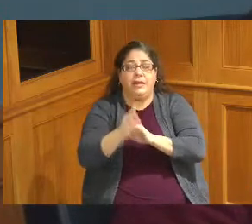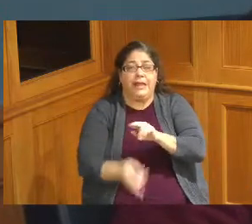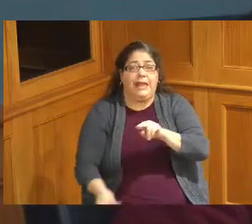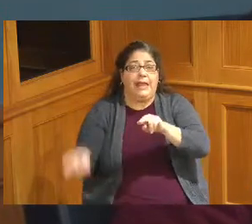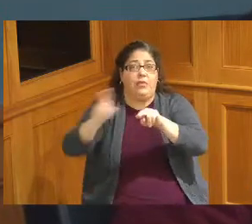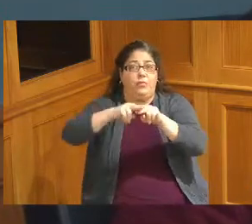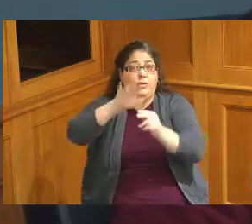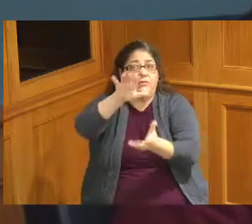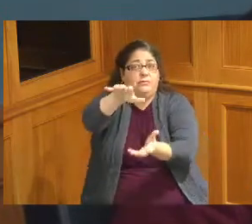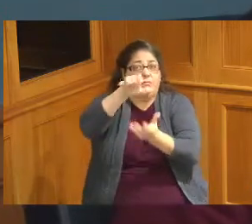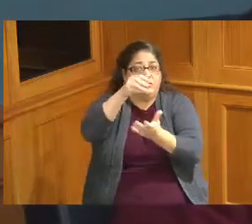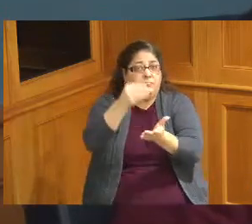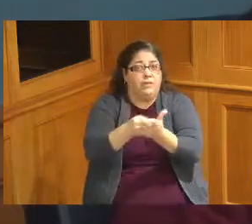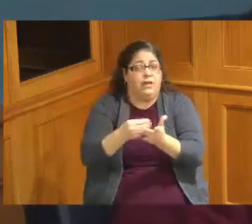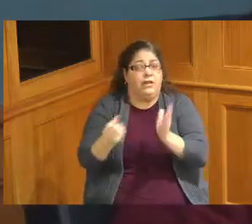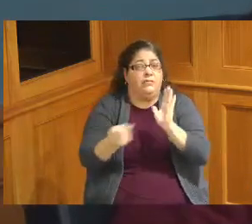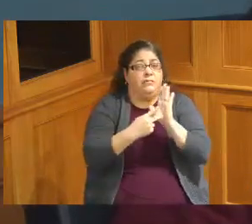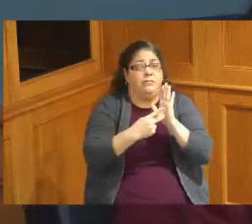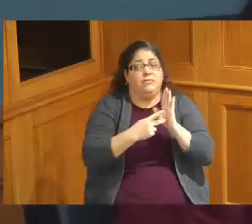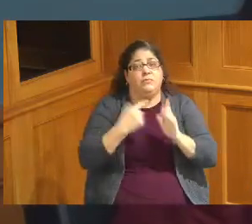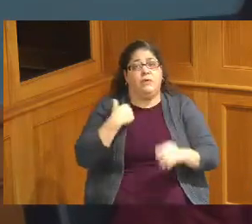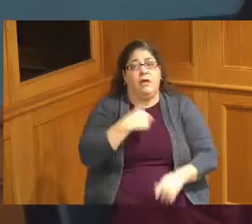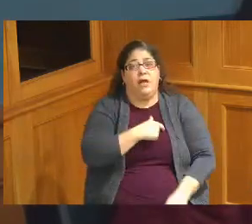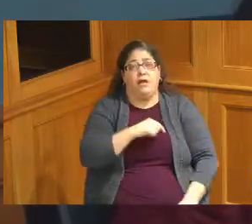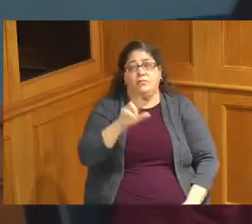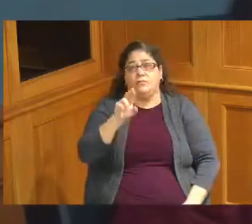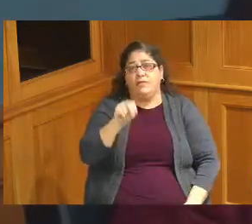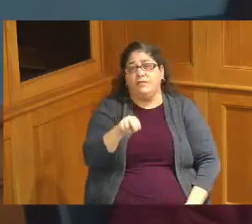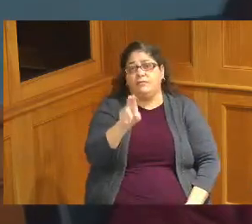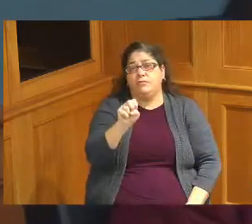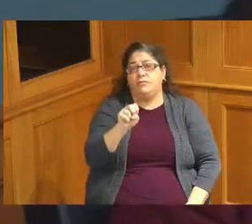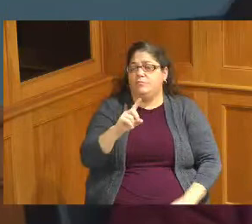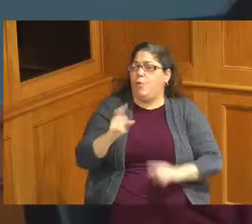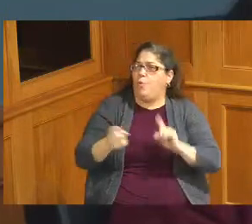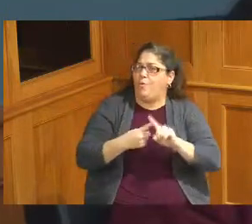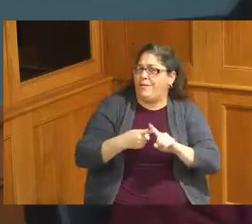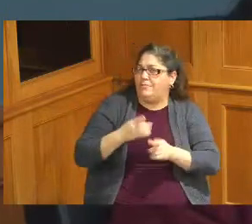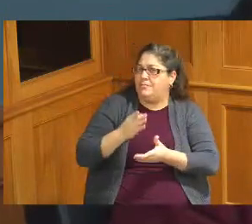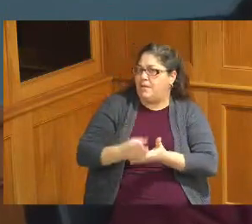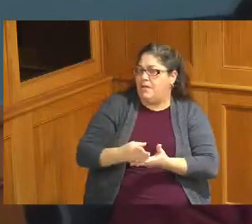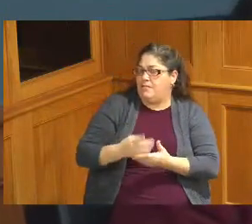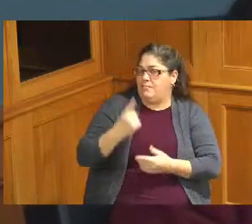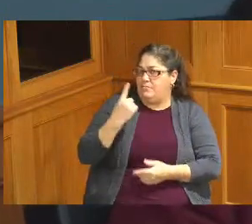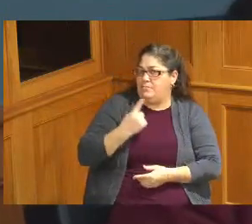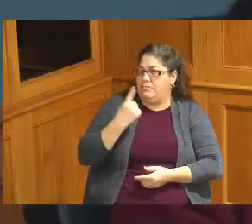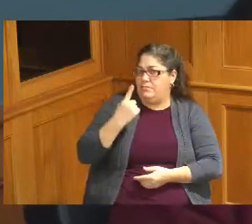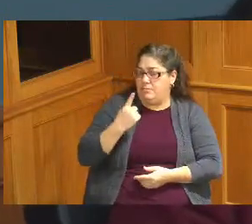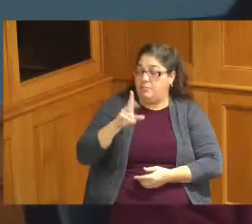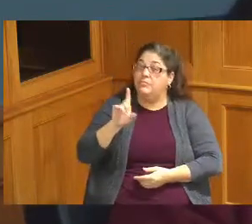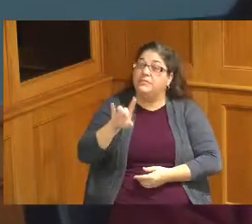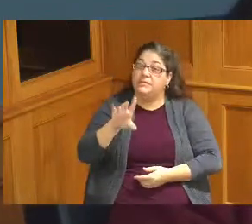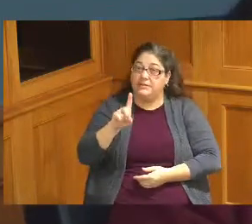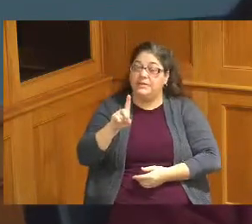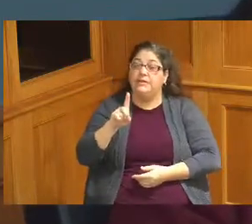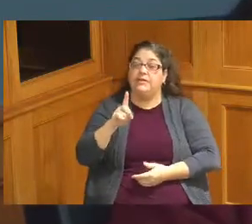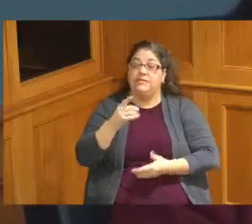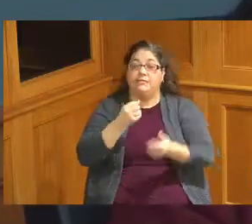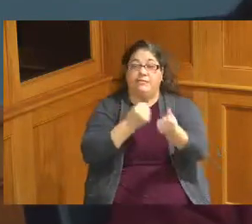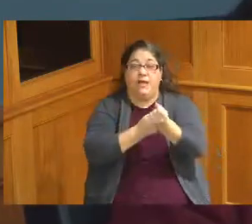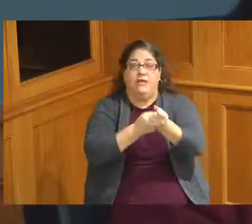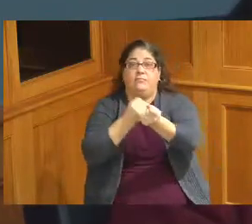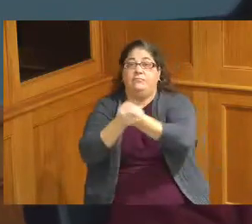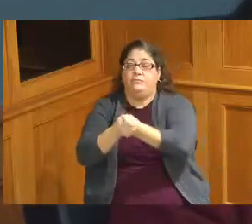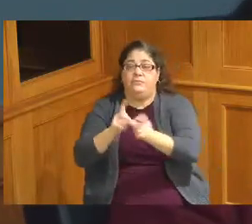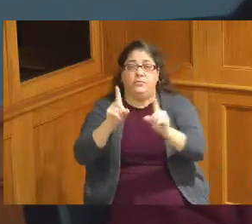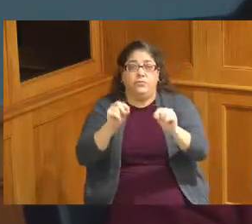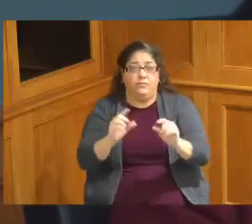great. But for me, when do you stop doing it? It was the two that we have funded have been doing